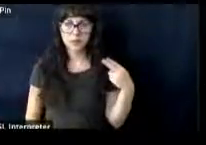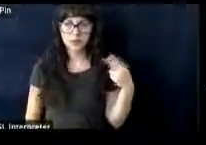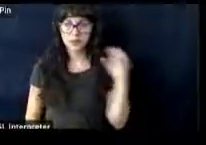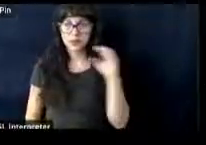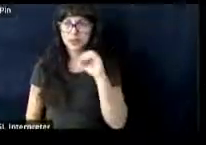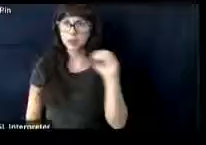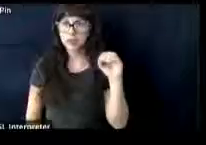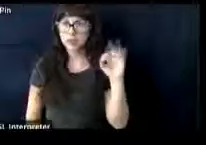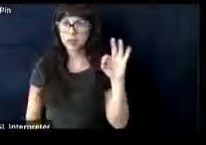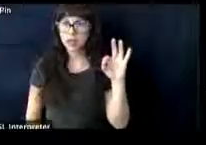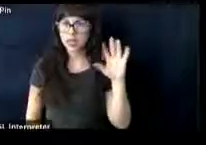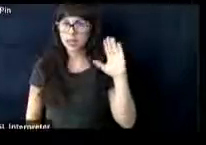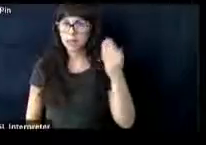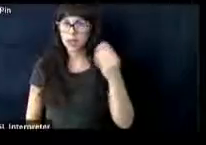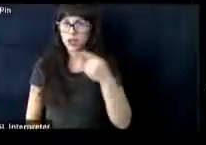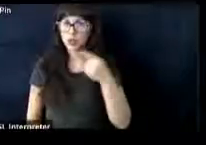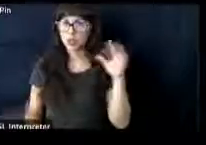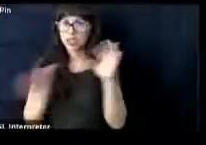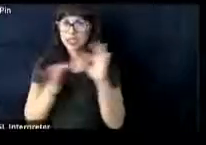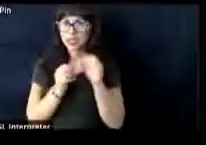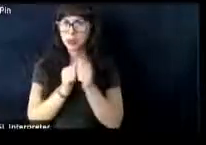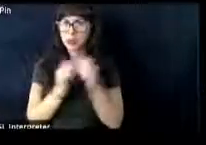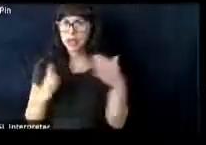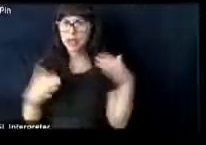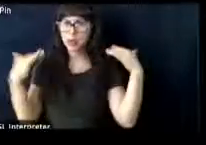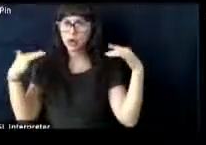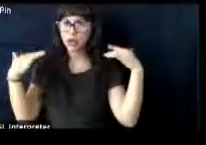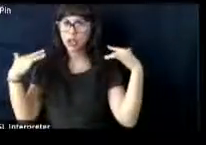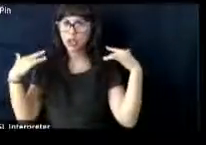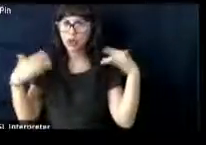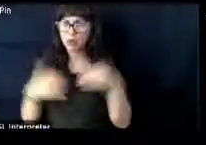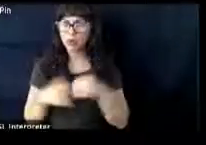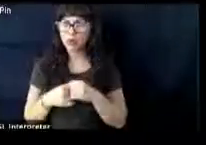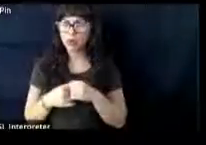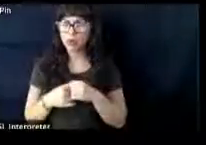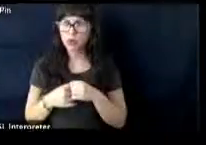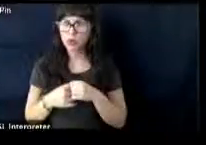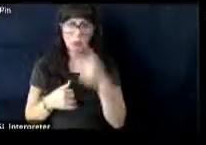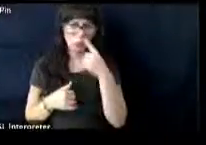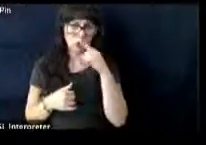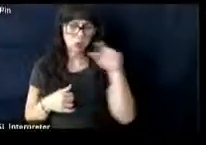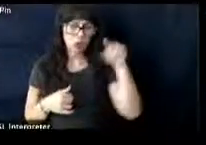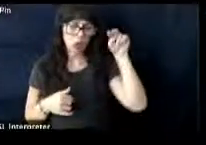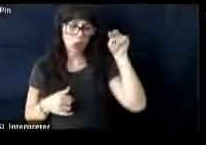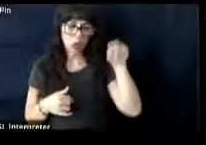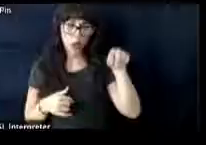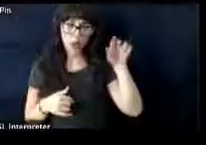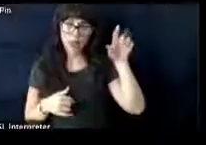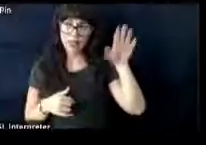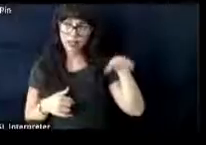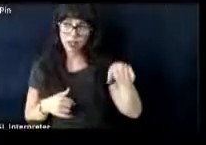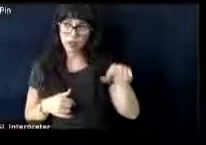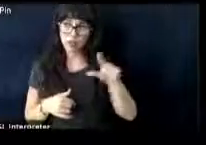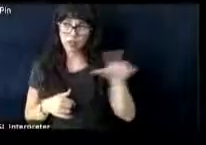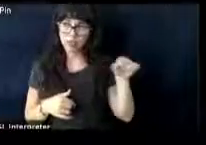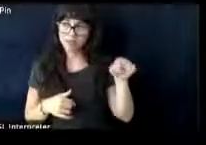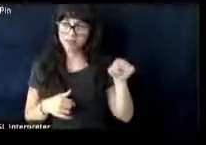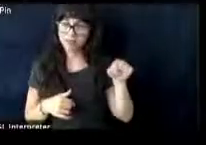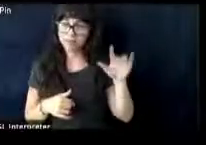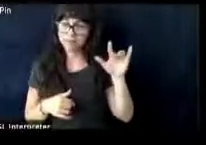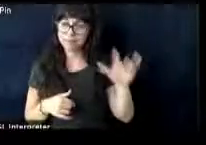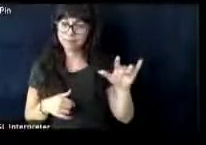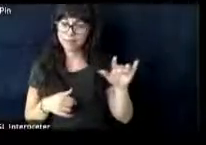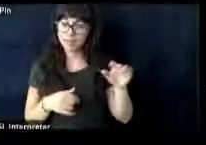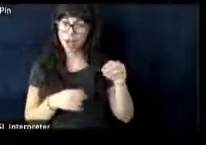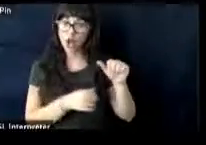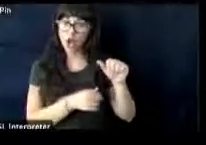009, it appears you connected without audio. If you go to the lower left corner of your screen and you select your audio